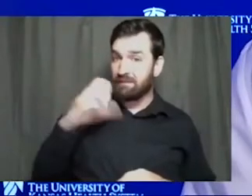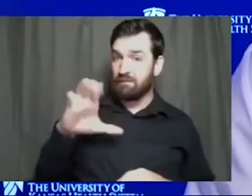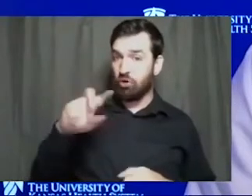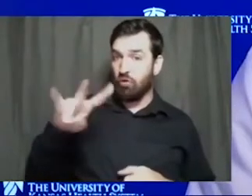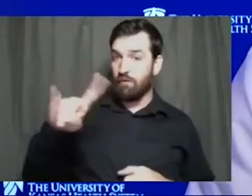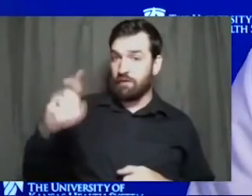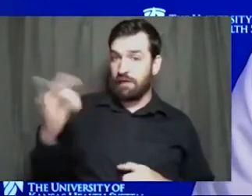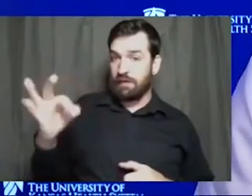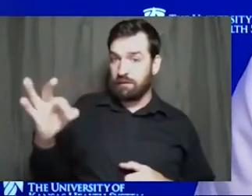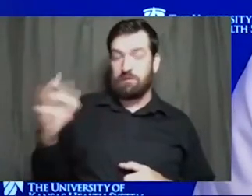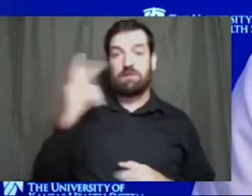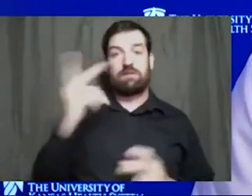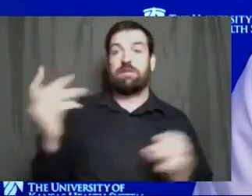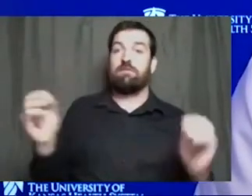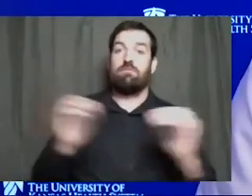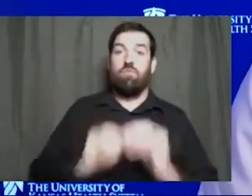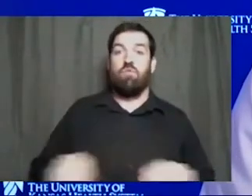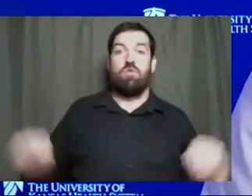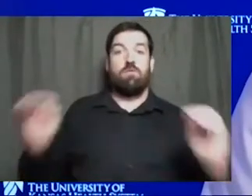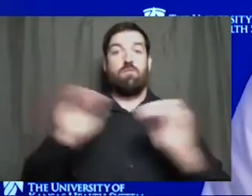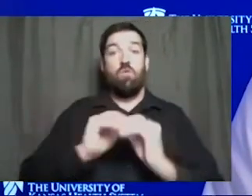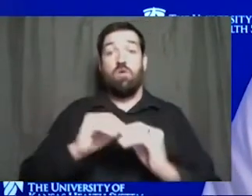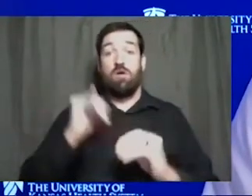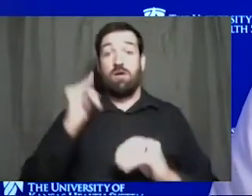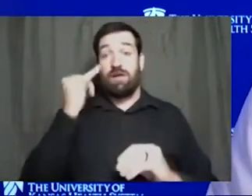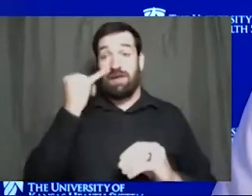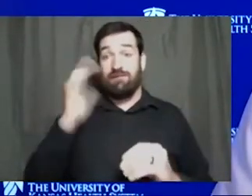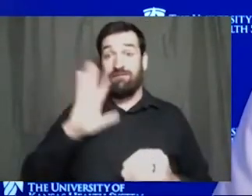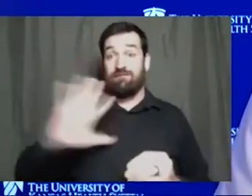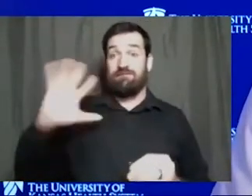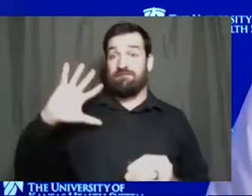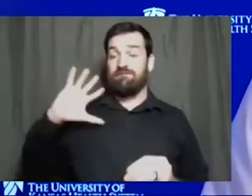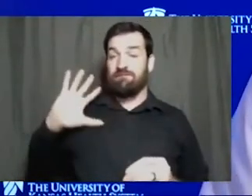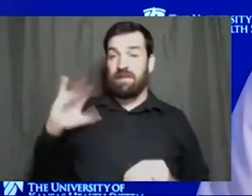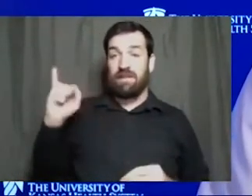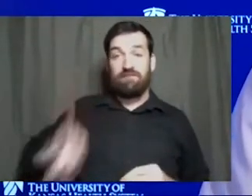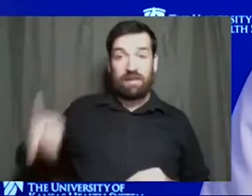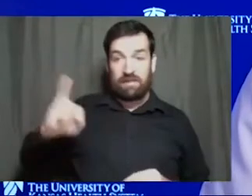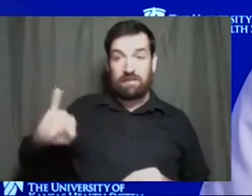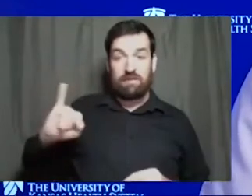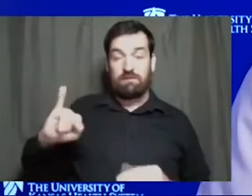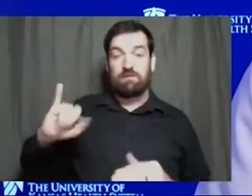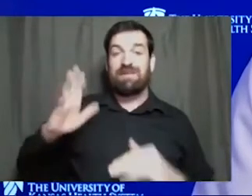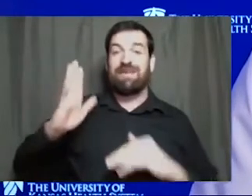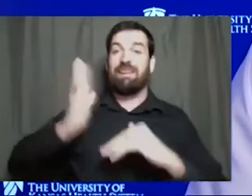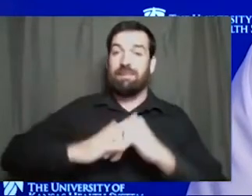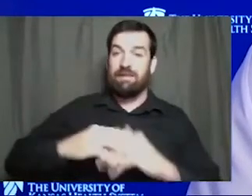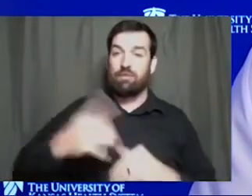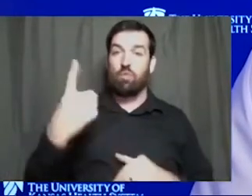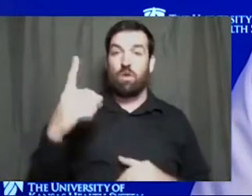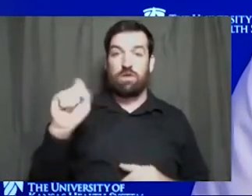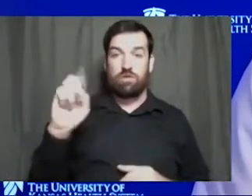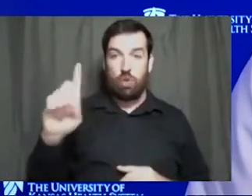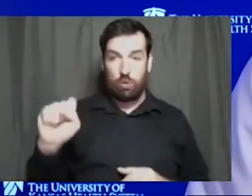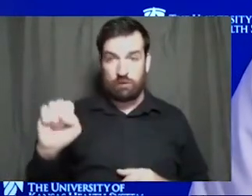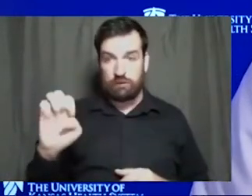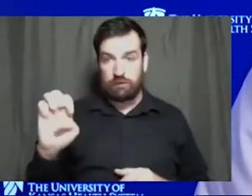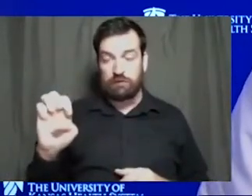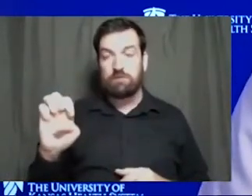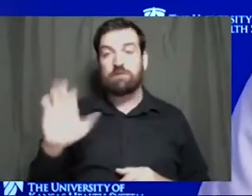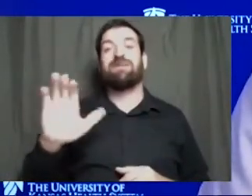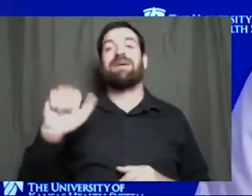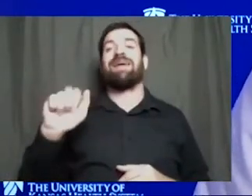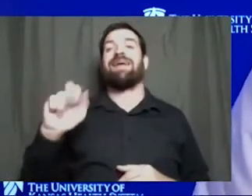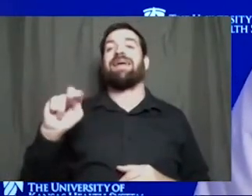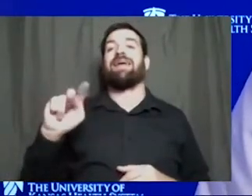more reports about if you were previously infected and you get at least one dose, at least your antibody levels are going to be higher. We don't know